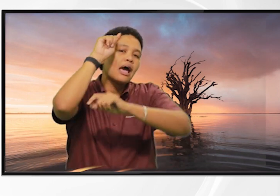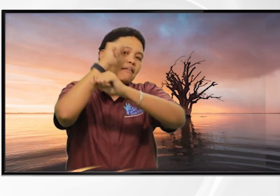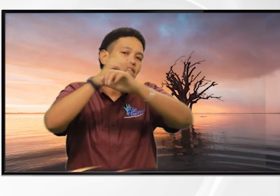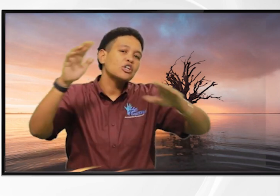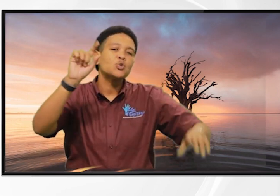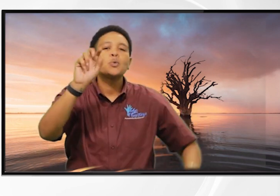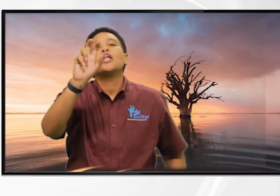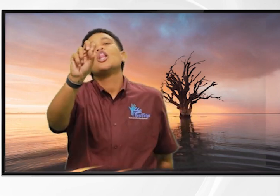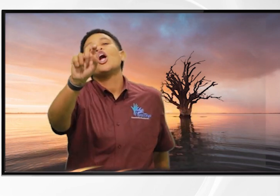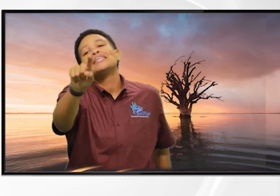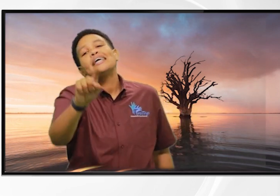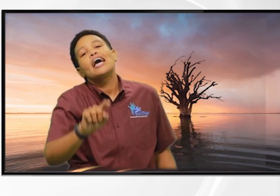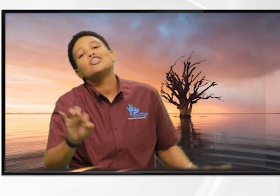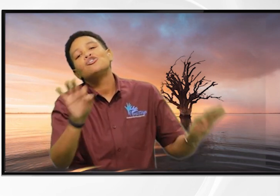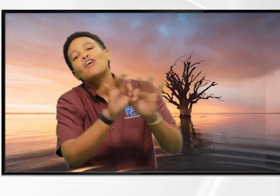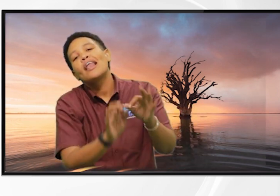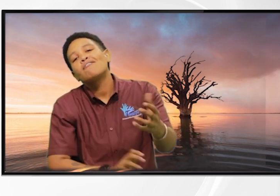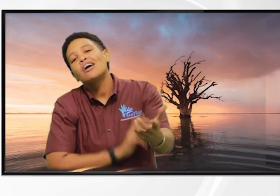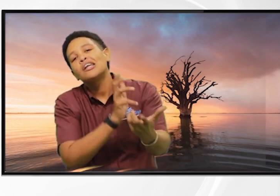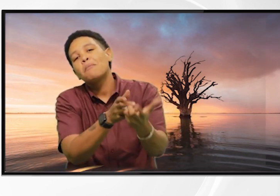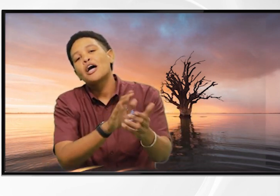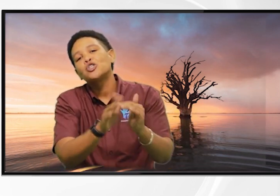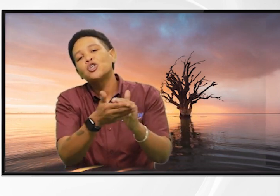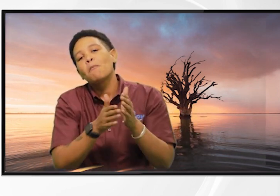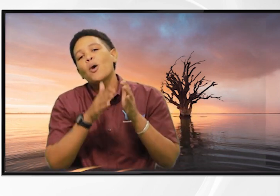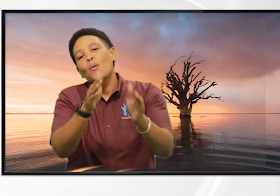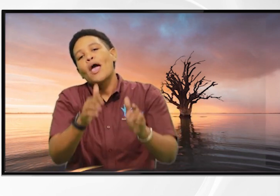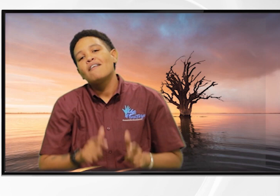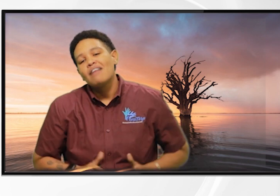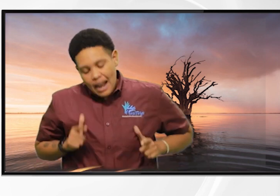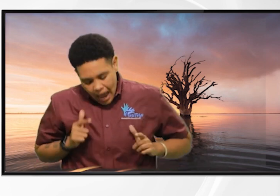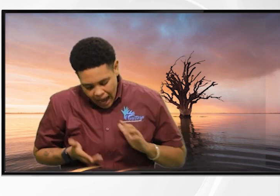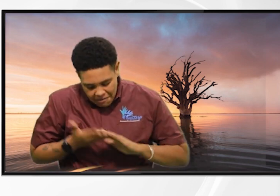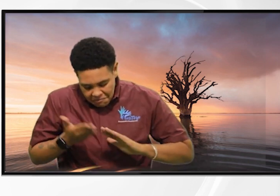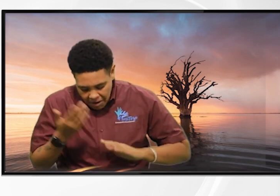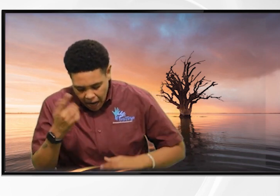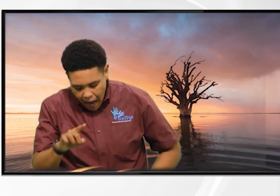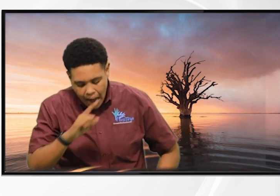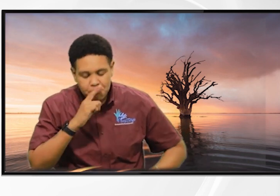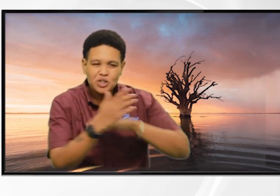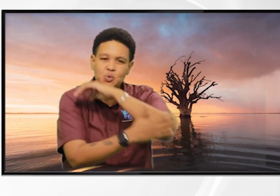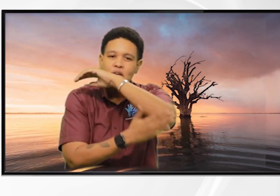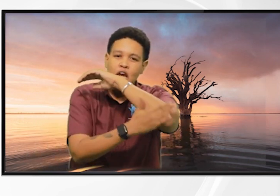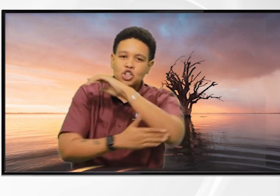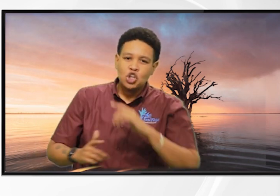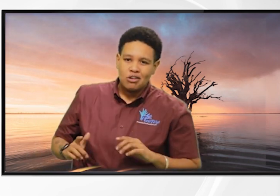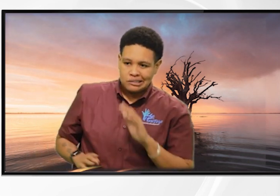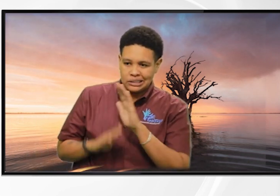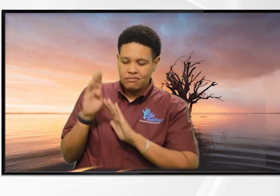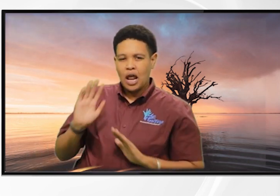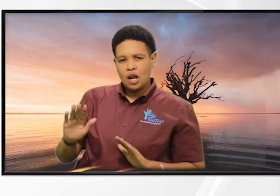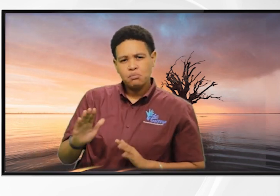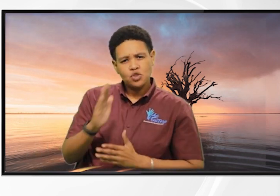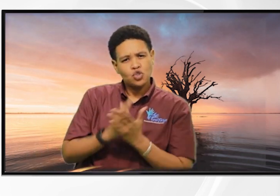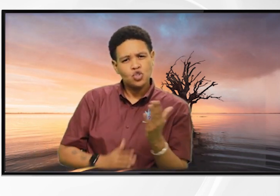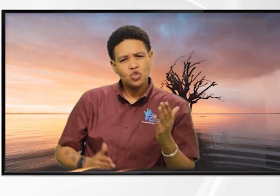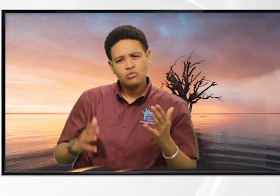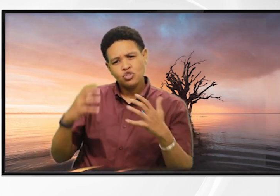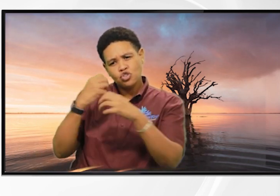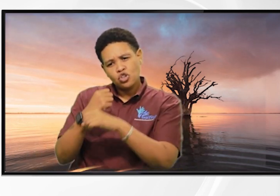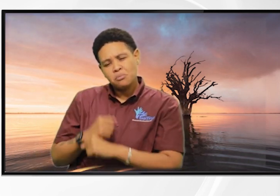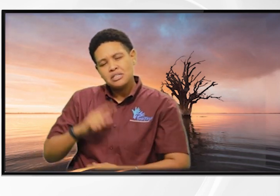as relevant to the Jamaican way of life and to national development. Summaries of the